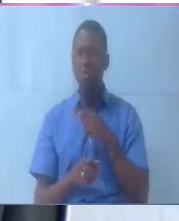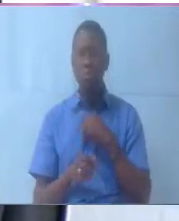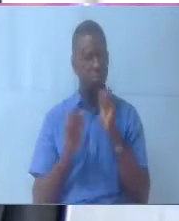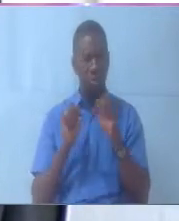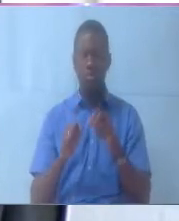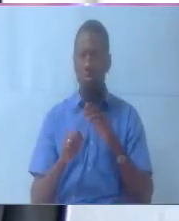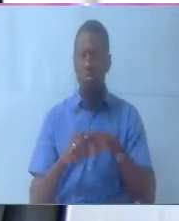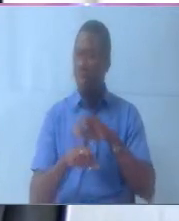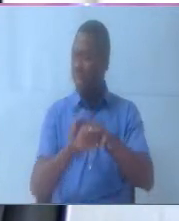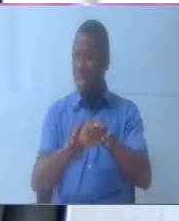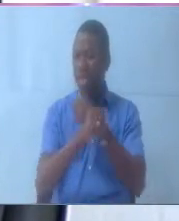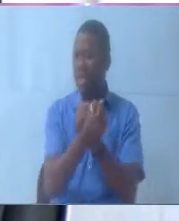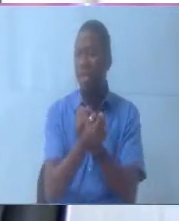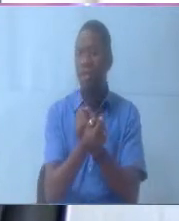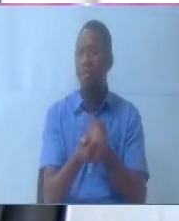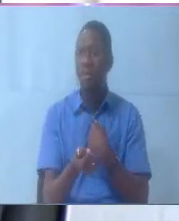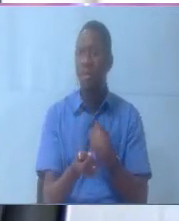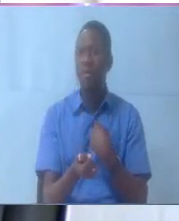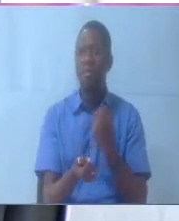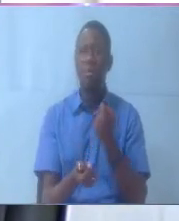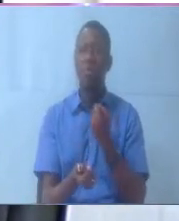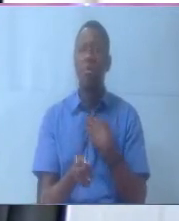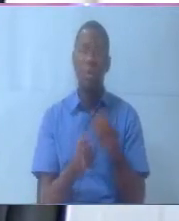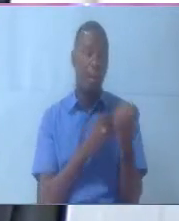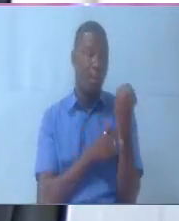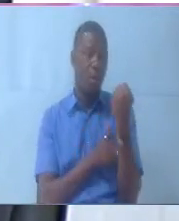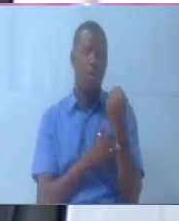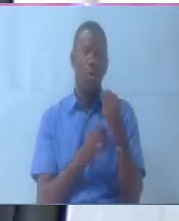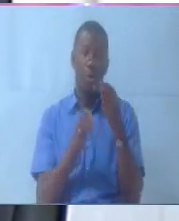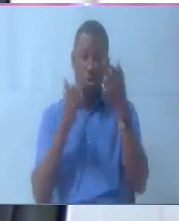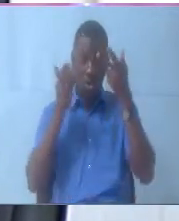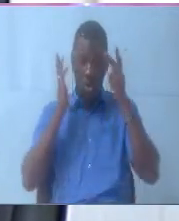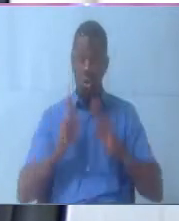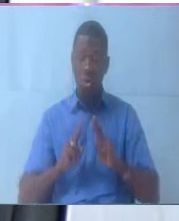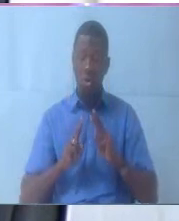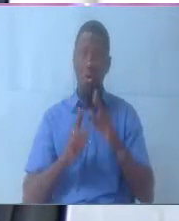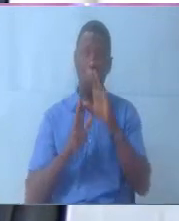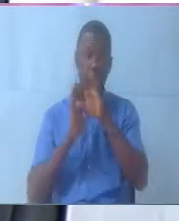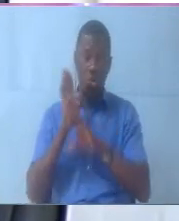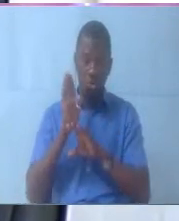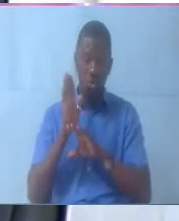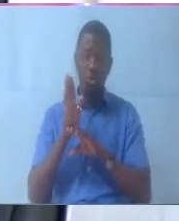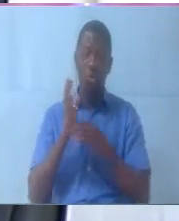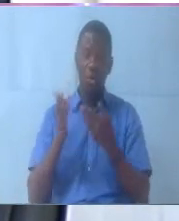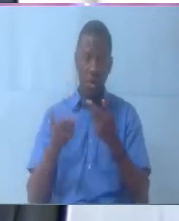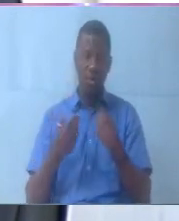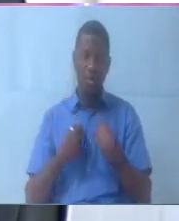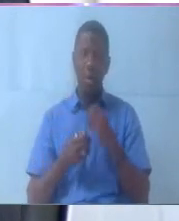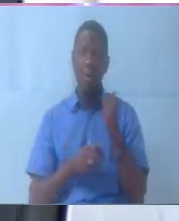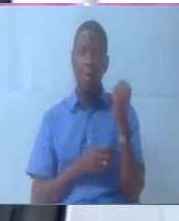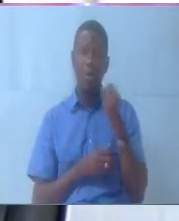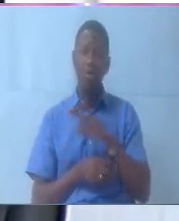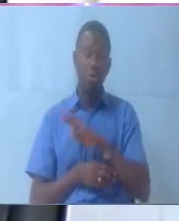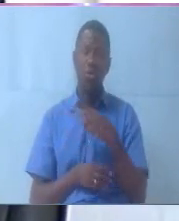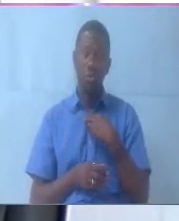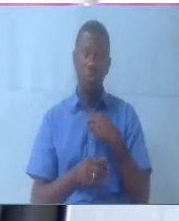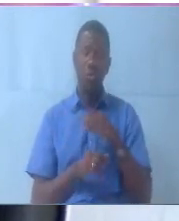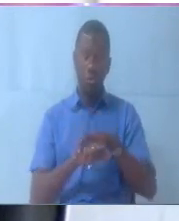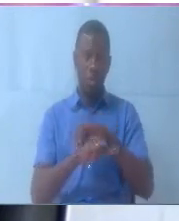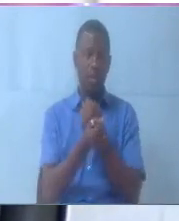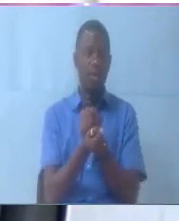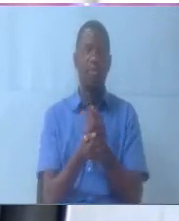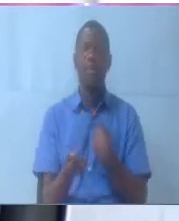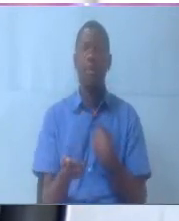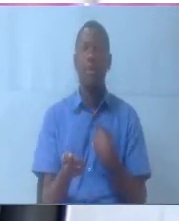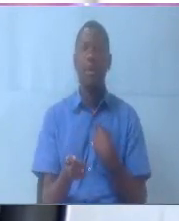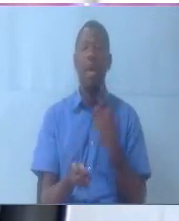kata kampurka koindi makonte nyimutaro amanyang aman silo soto purali yente muta If they agree with my decision, natara